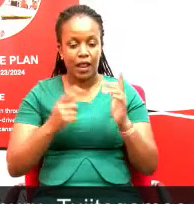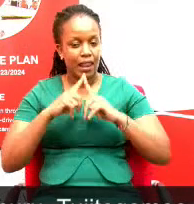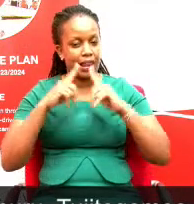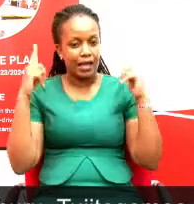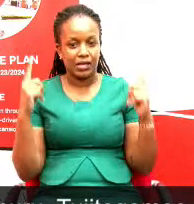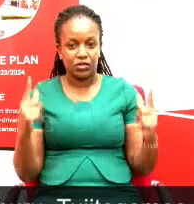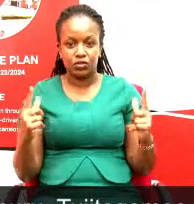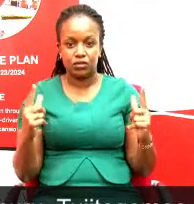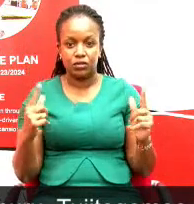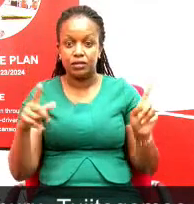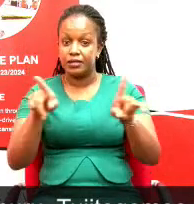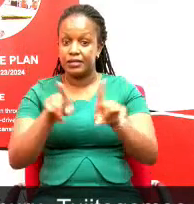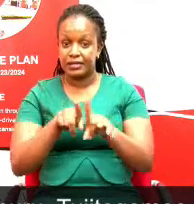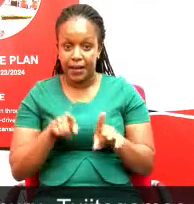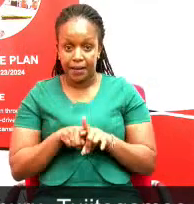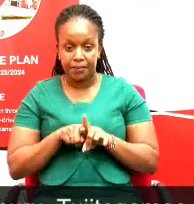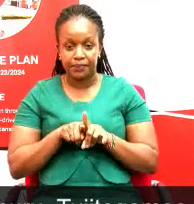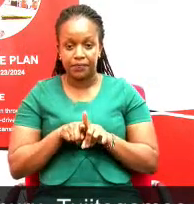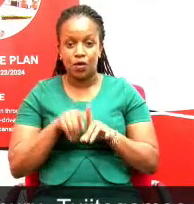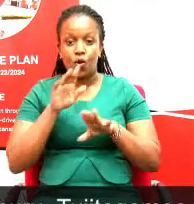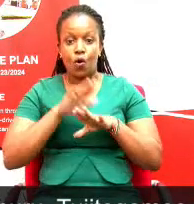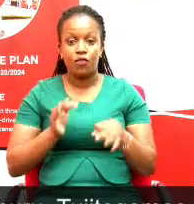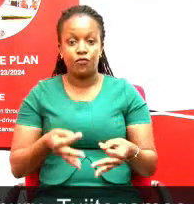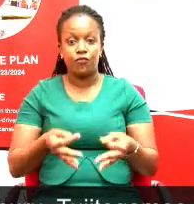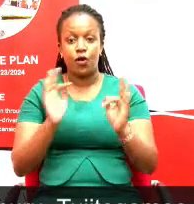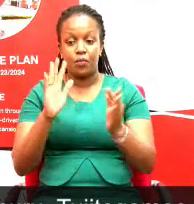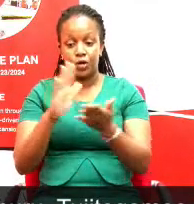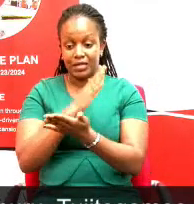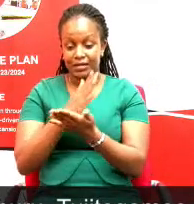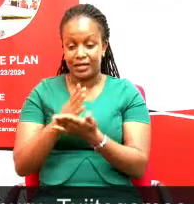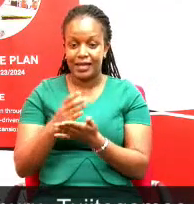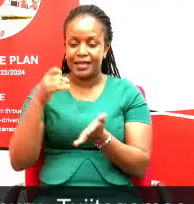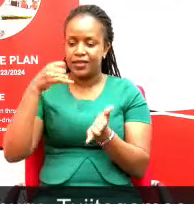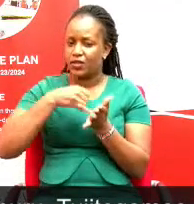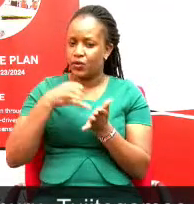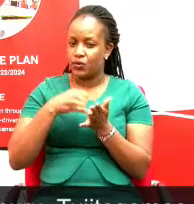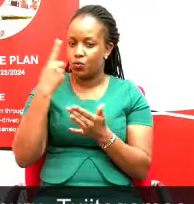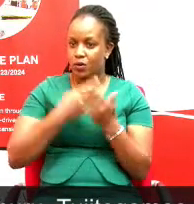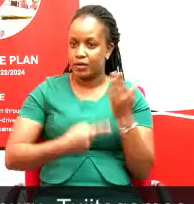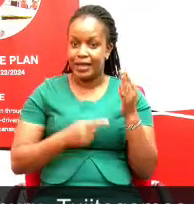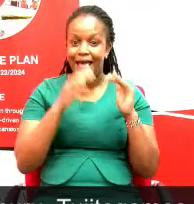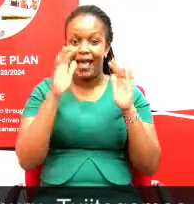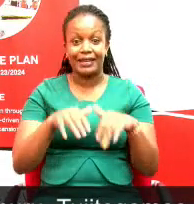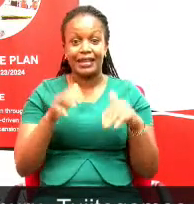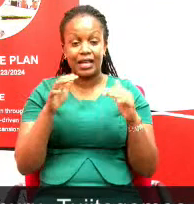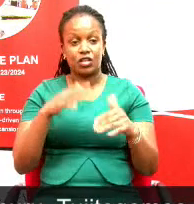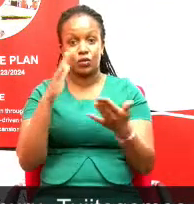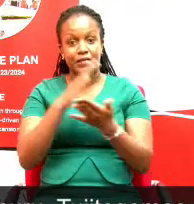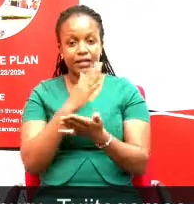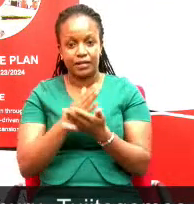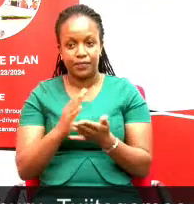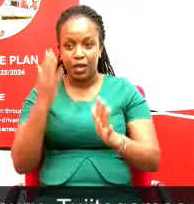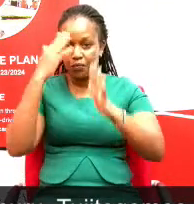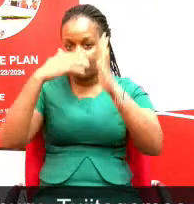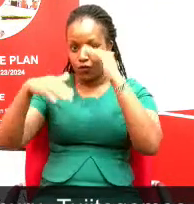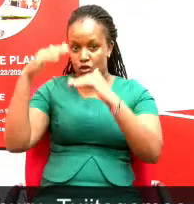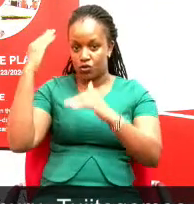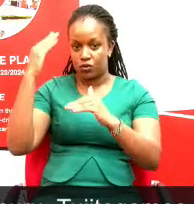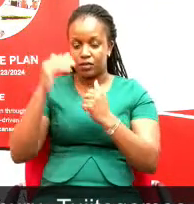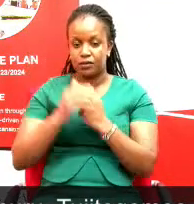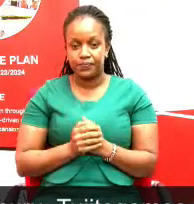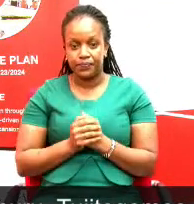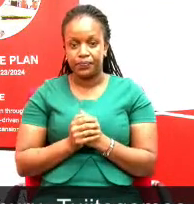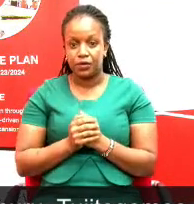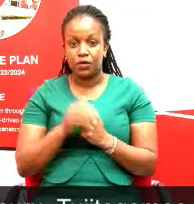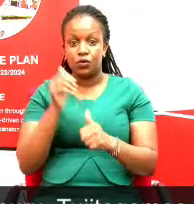large untapped informal sector, including the agricultural sector, professionals, high